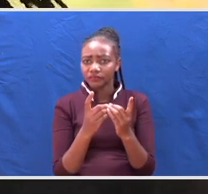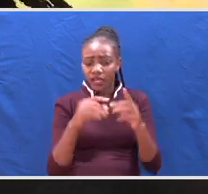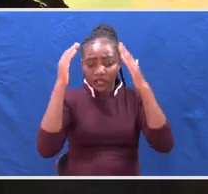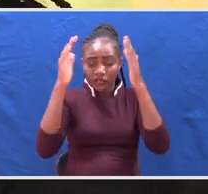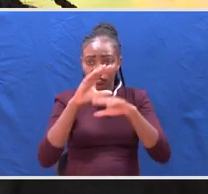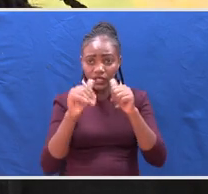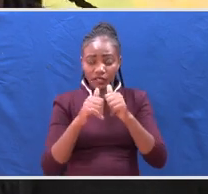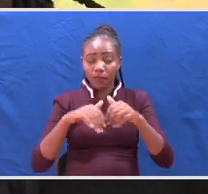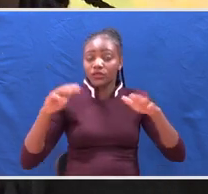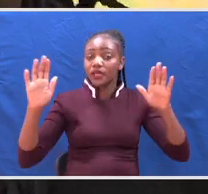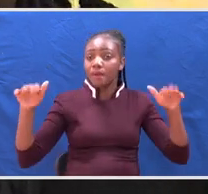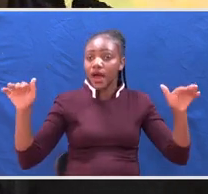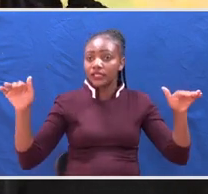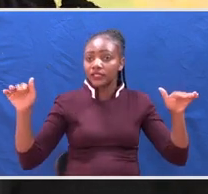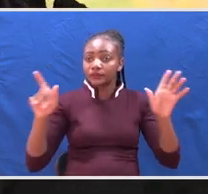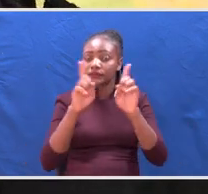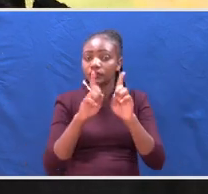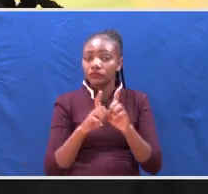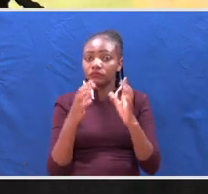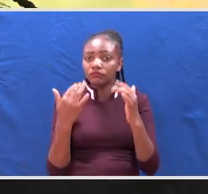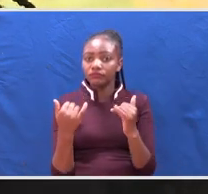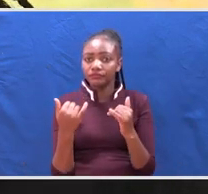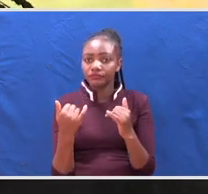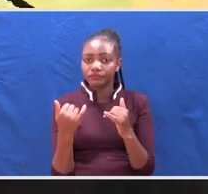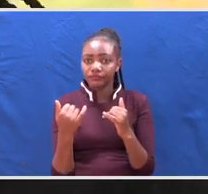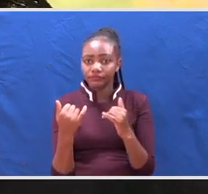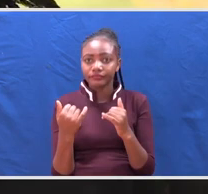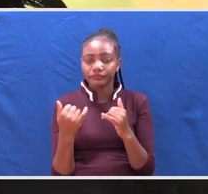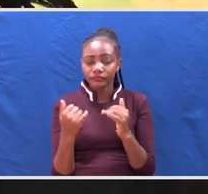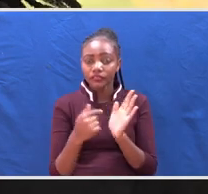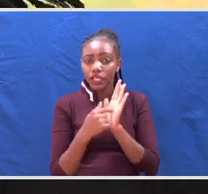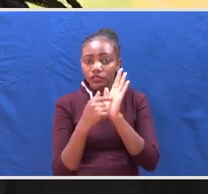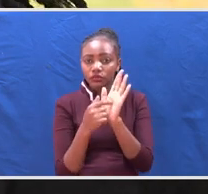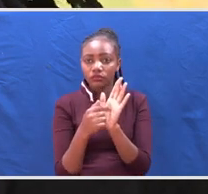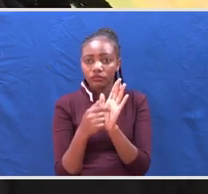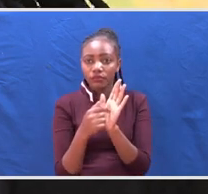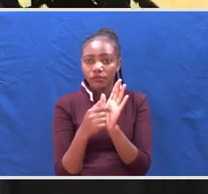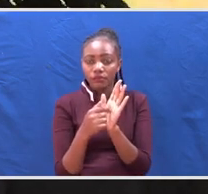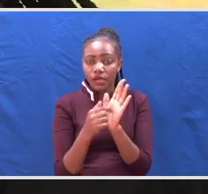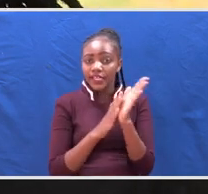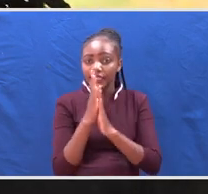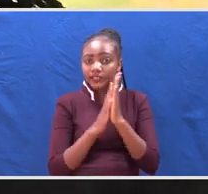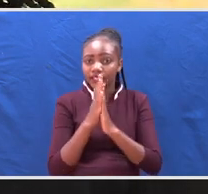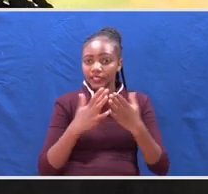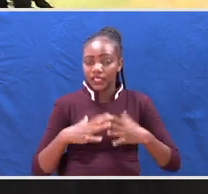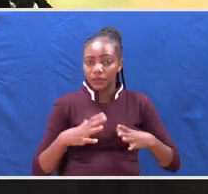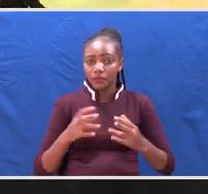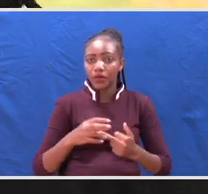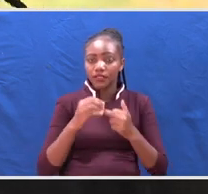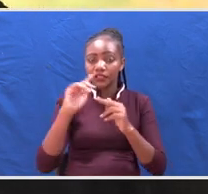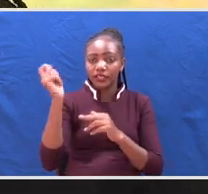focuses on the vultures. Therefore, that one has sparked some passion in the people, especially in the